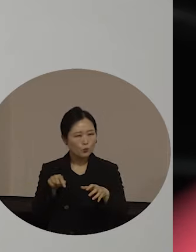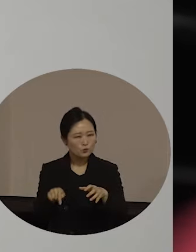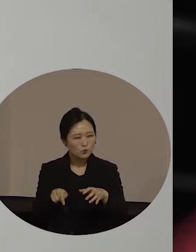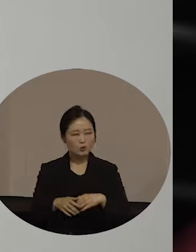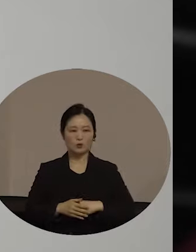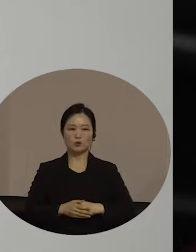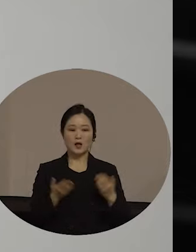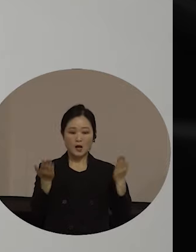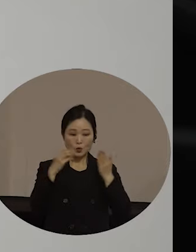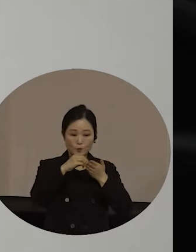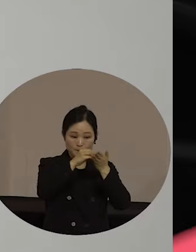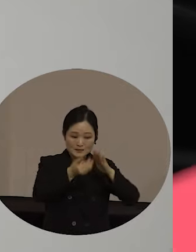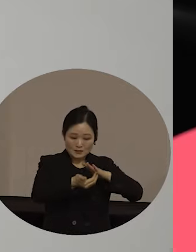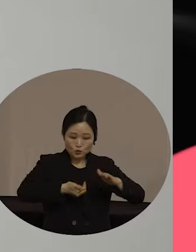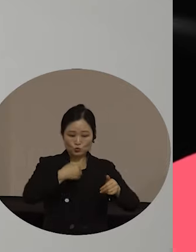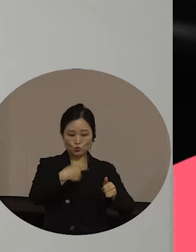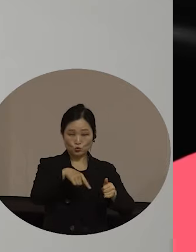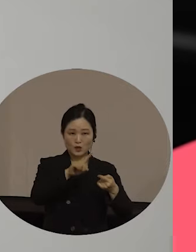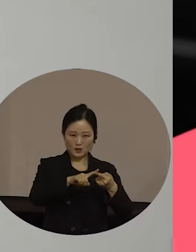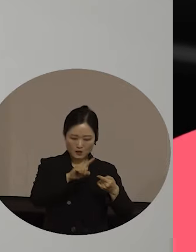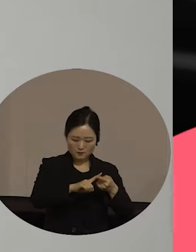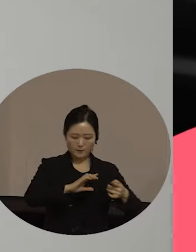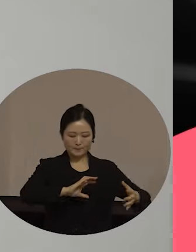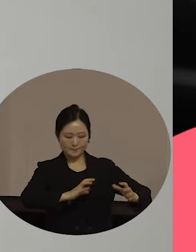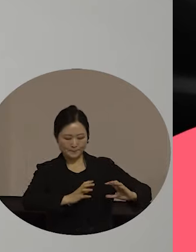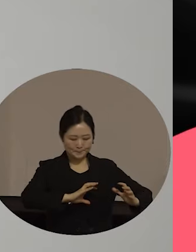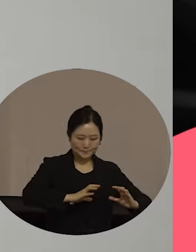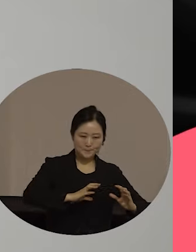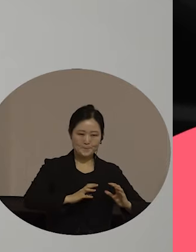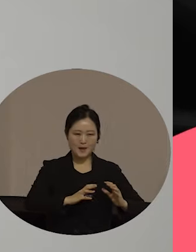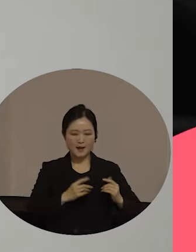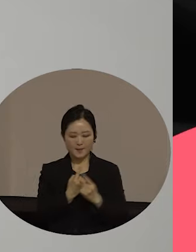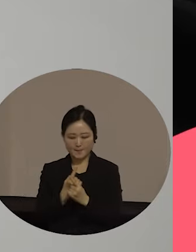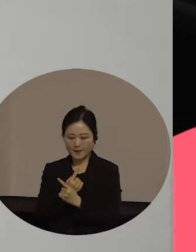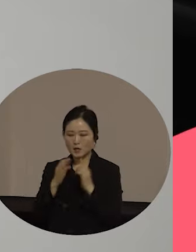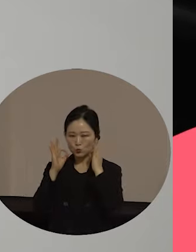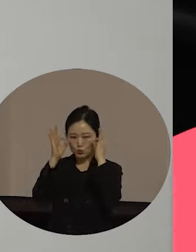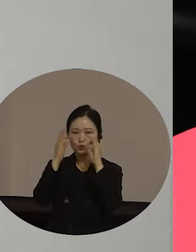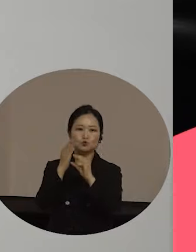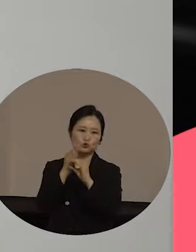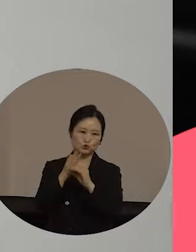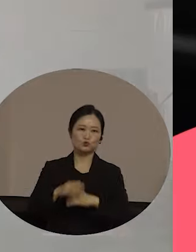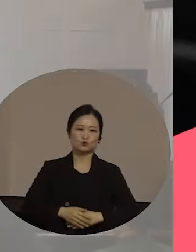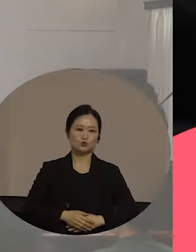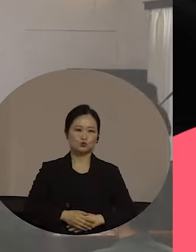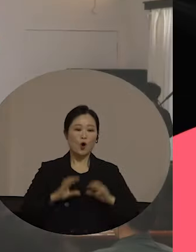of recognized that you should start in the early ages already with this. Thank you.